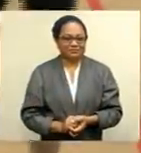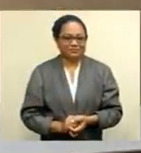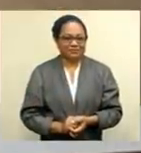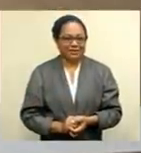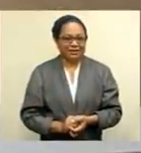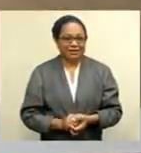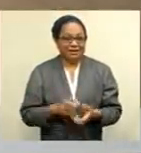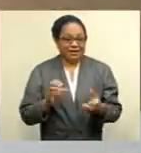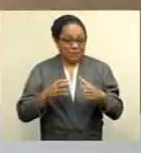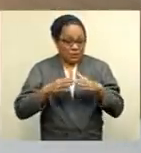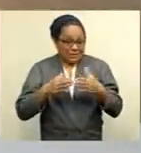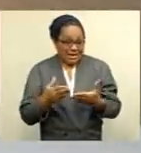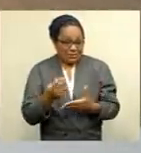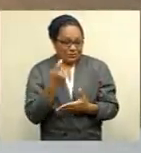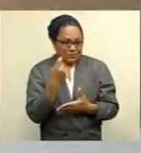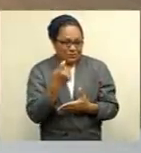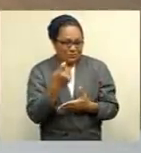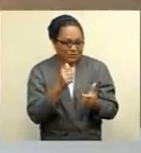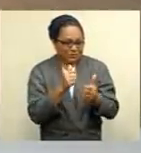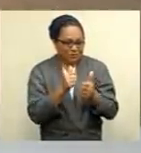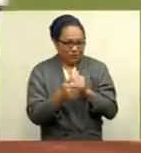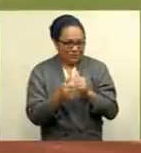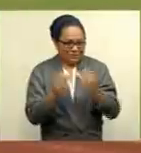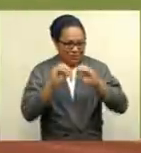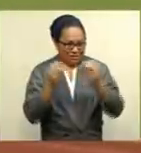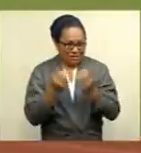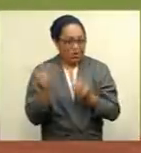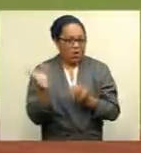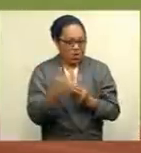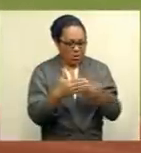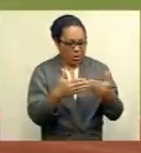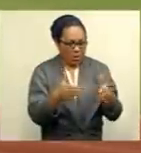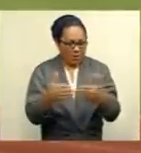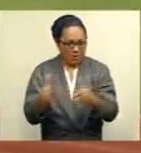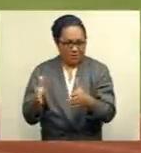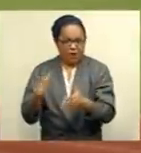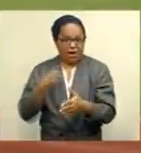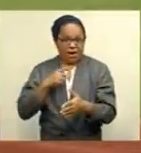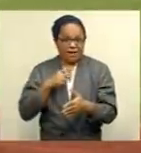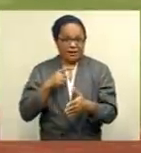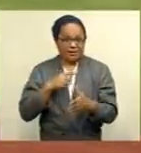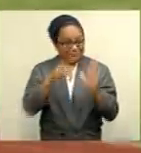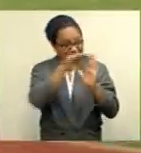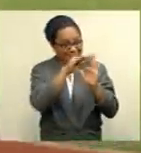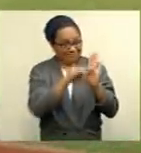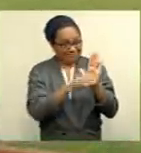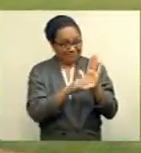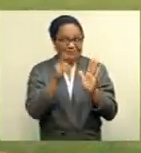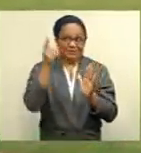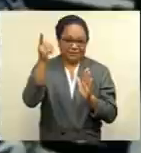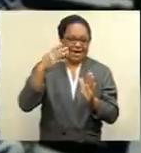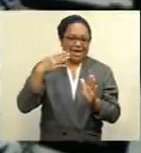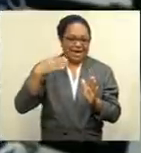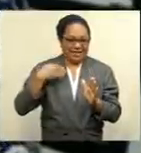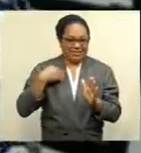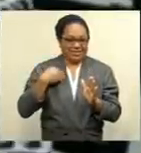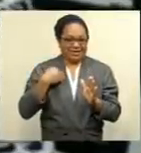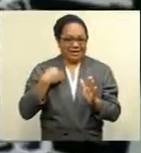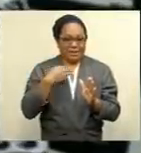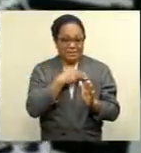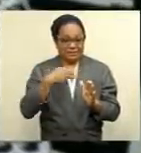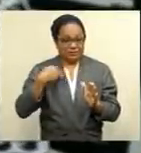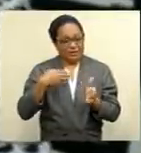The ball is set to roll for sporting organizations after the Health Ministry approved the Safe Return to Sports framework. All